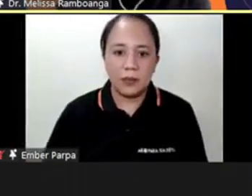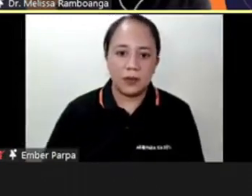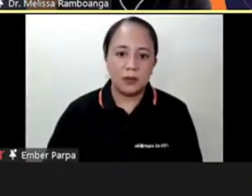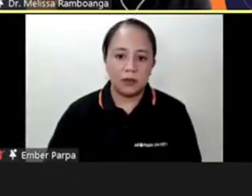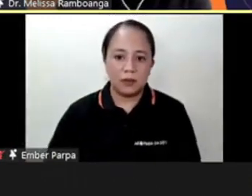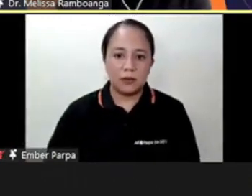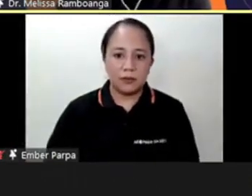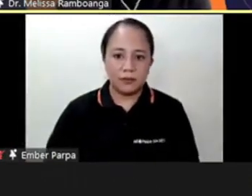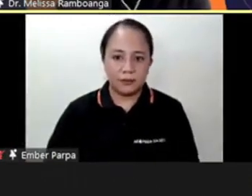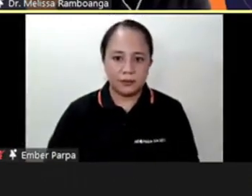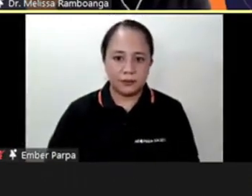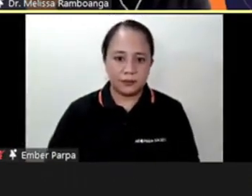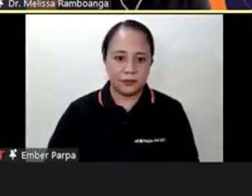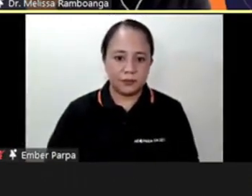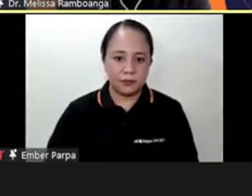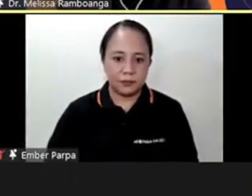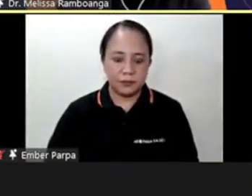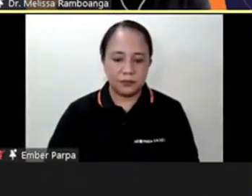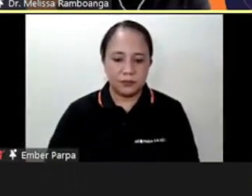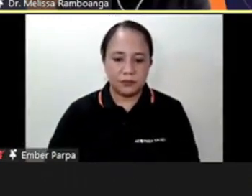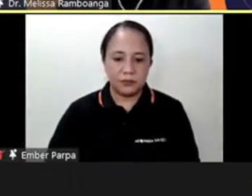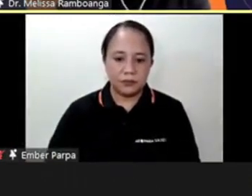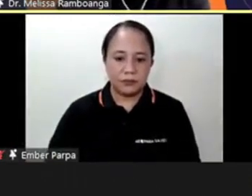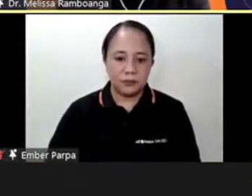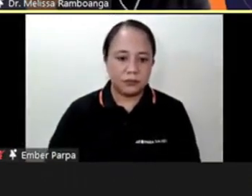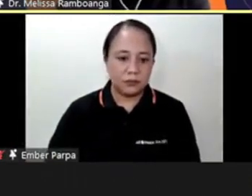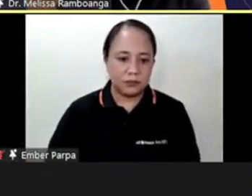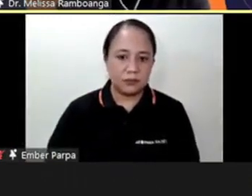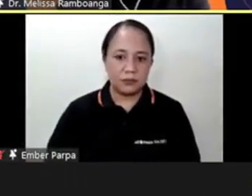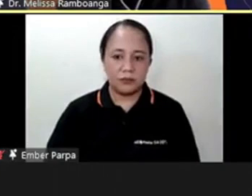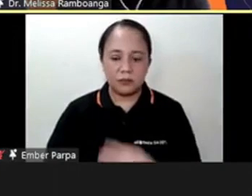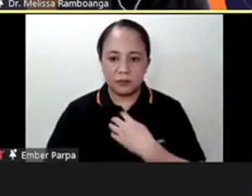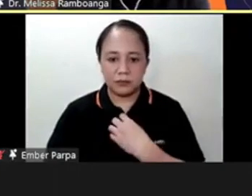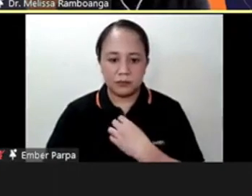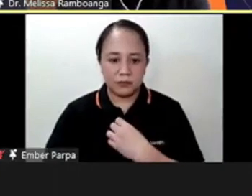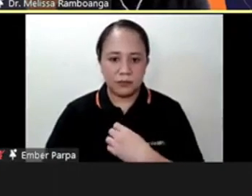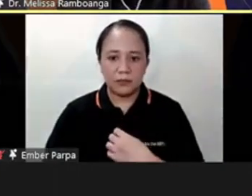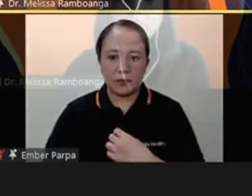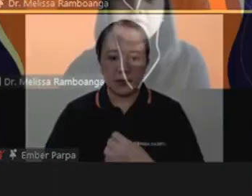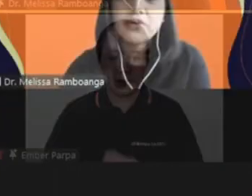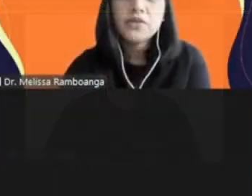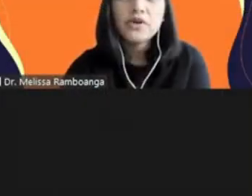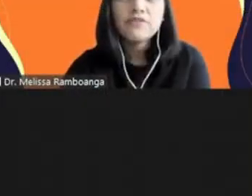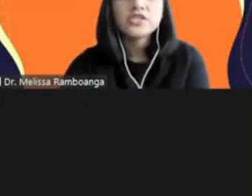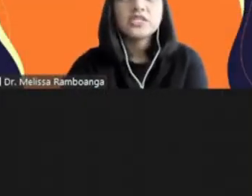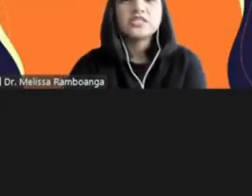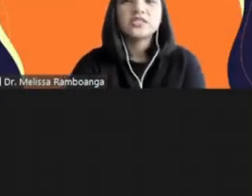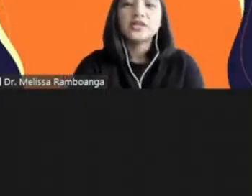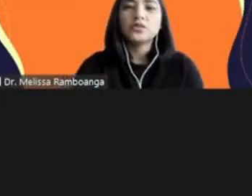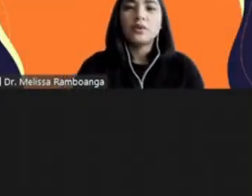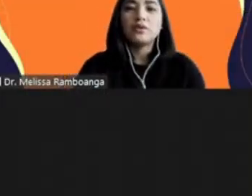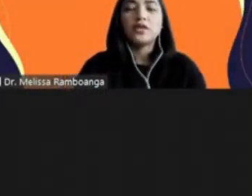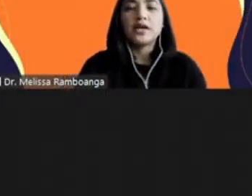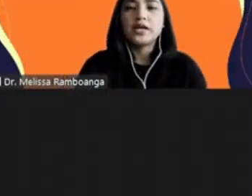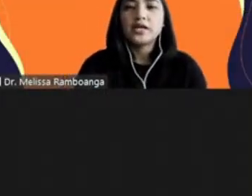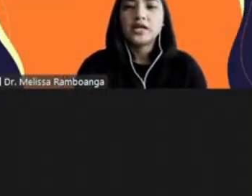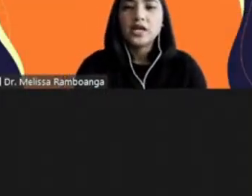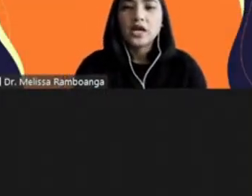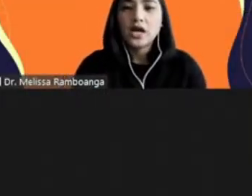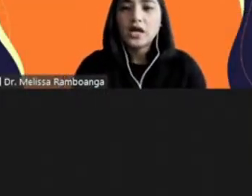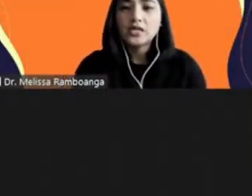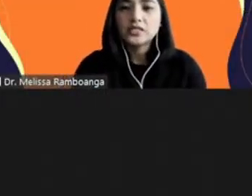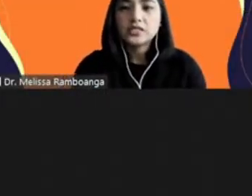even more important that services and advocacy remain unhampered. Before we officially start